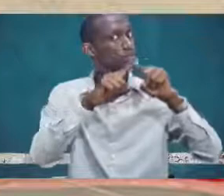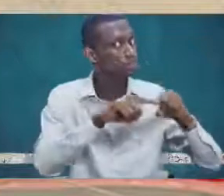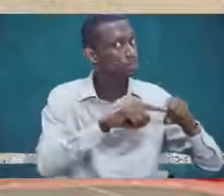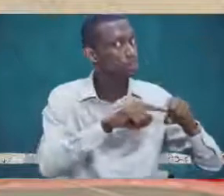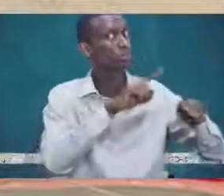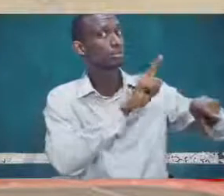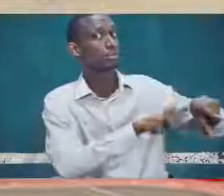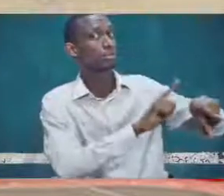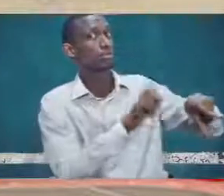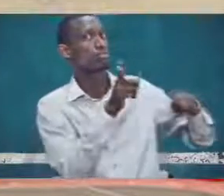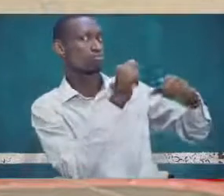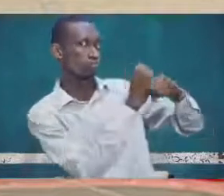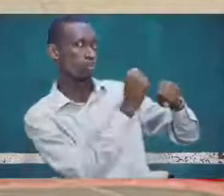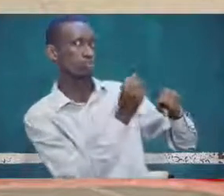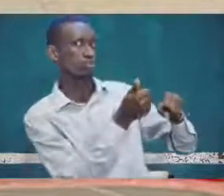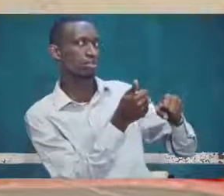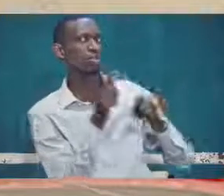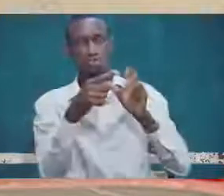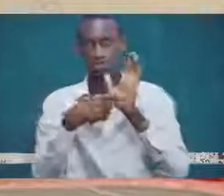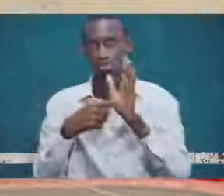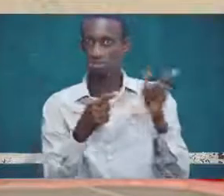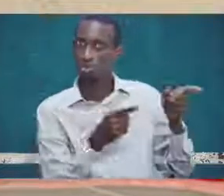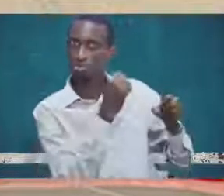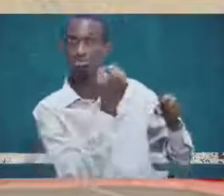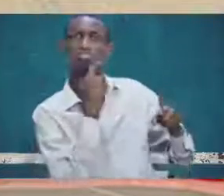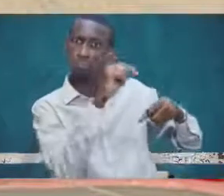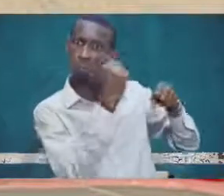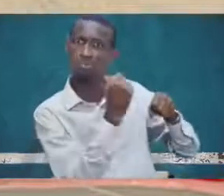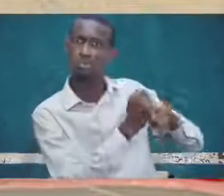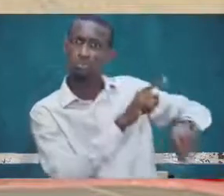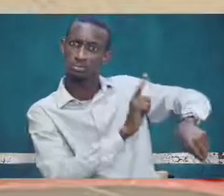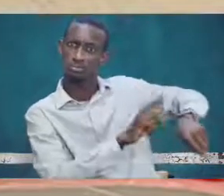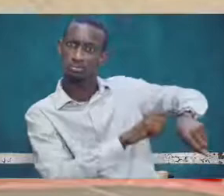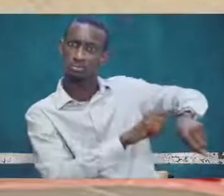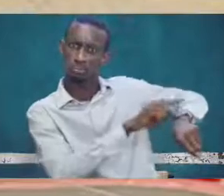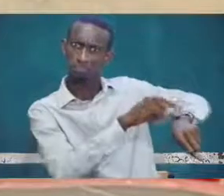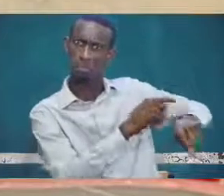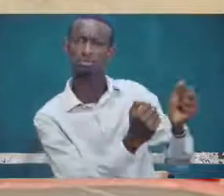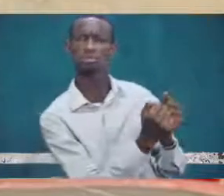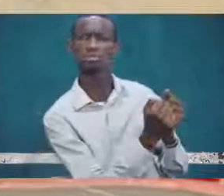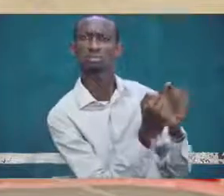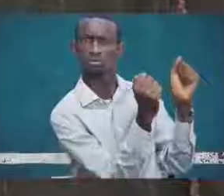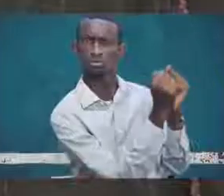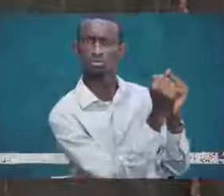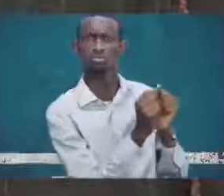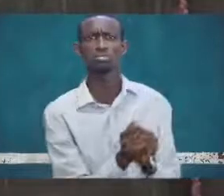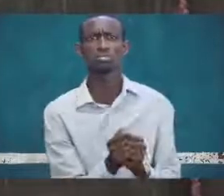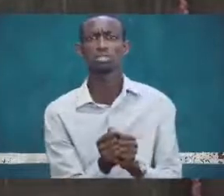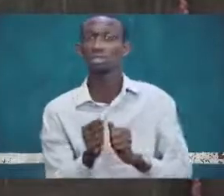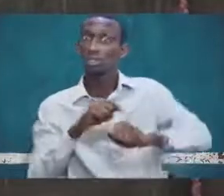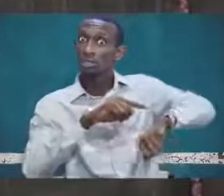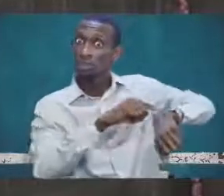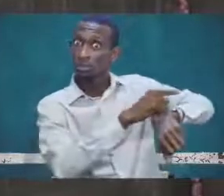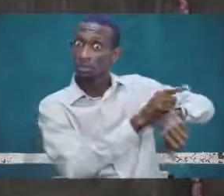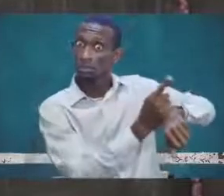if you're supposed to work like 10 hours, and for 1 hour you are paid 1,000,